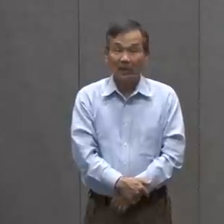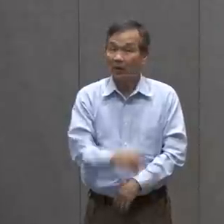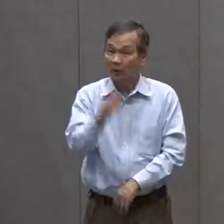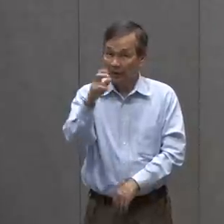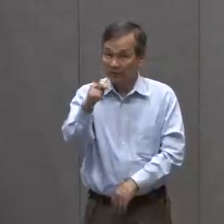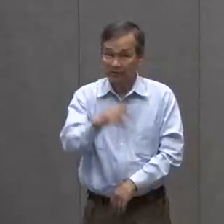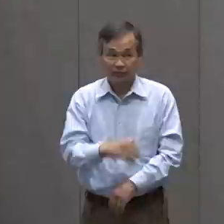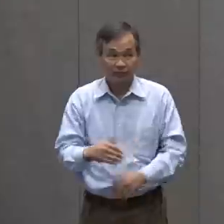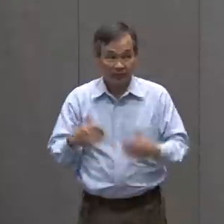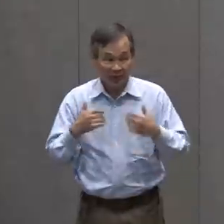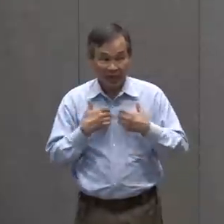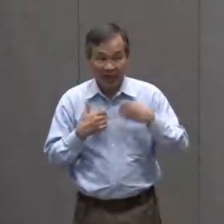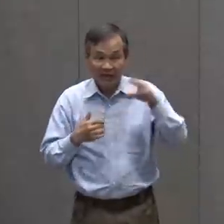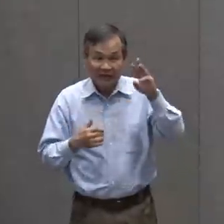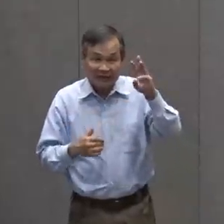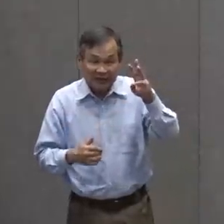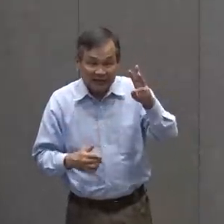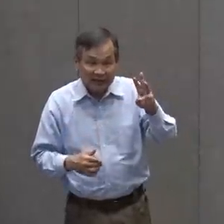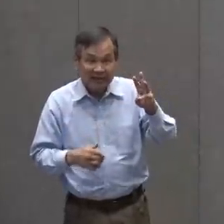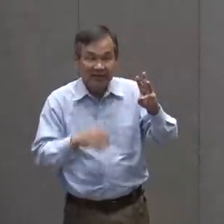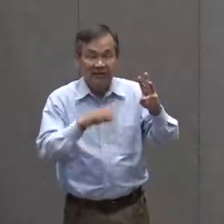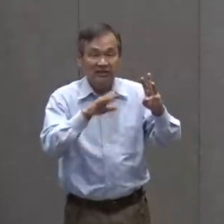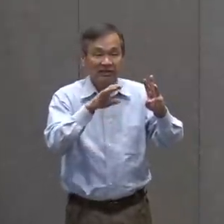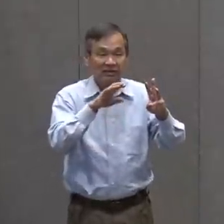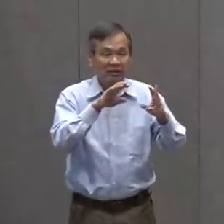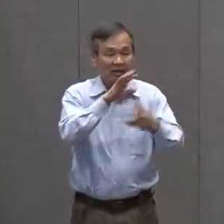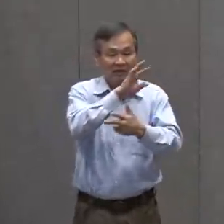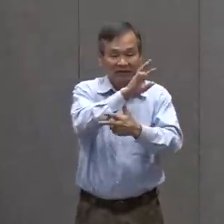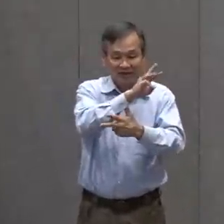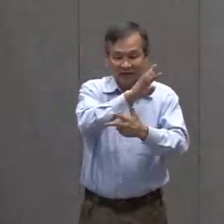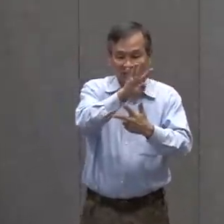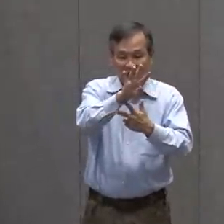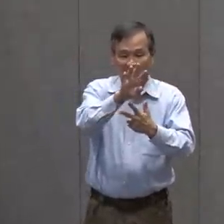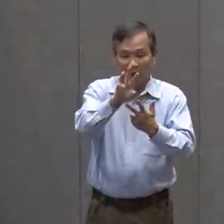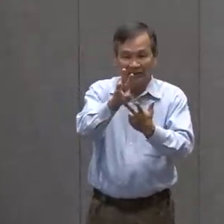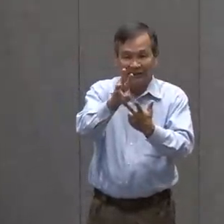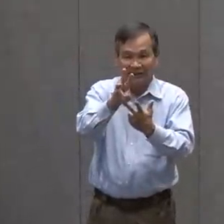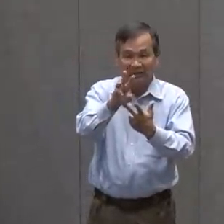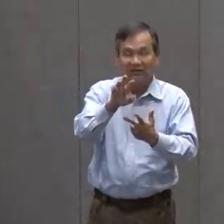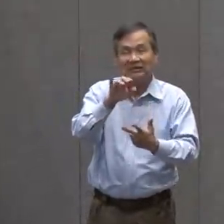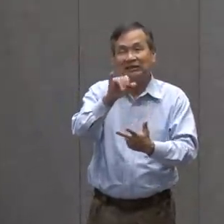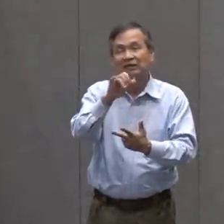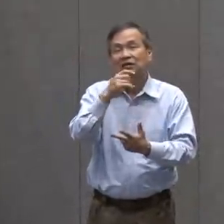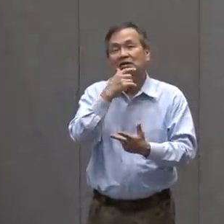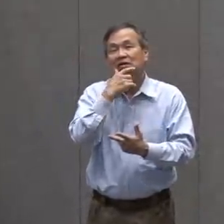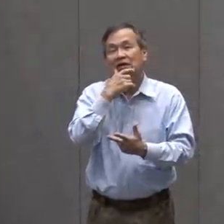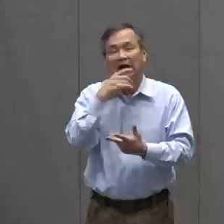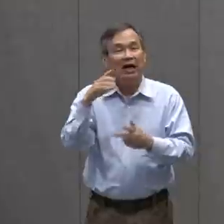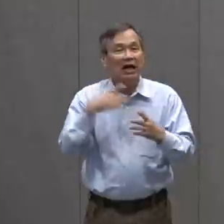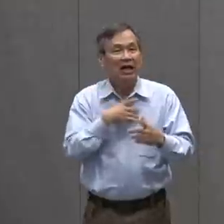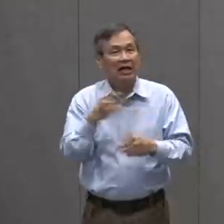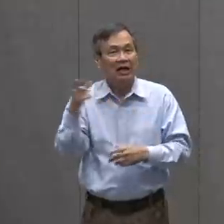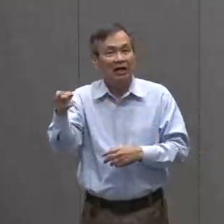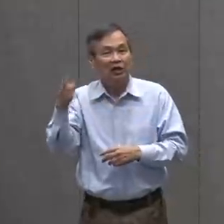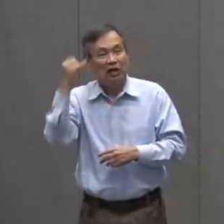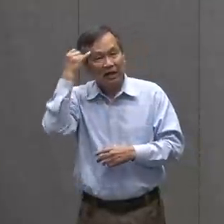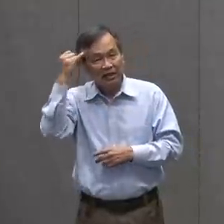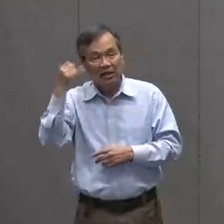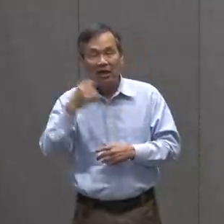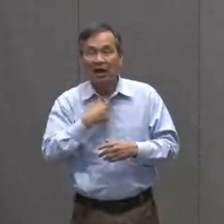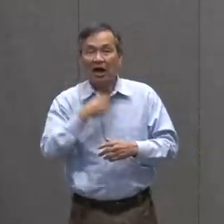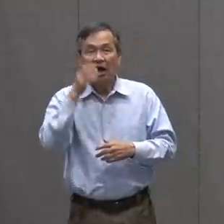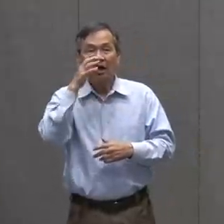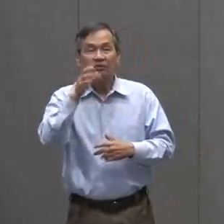Okay, I have a 6, a 4, and a 6. All right, so I'm going to do like what she did. I like that idea of